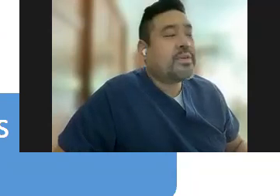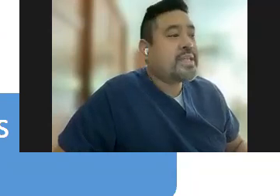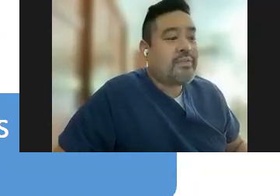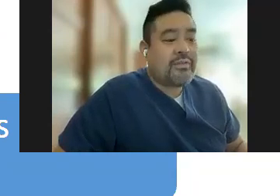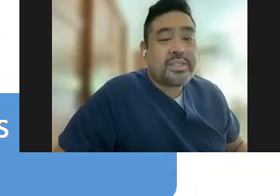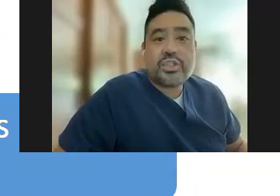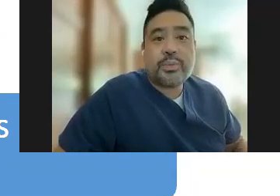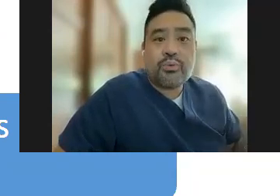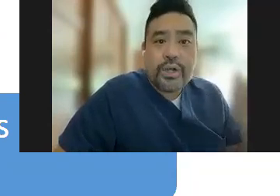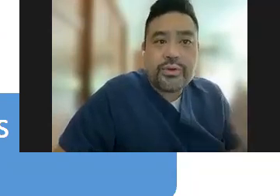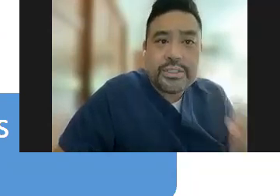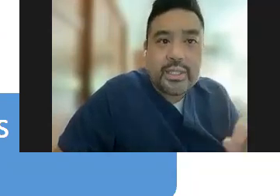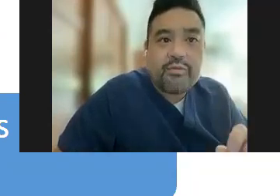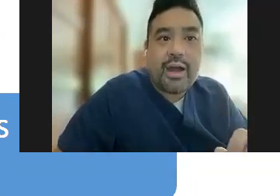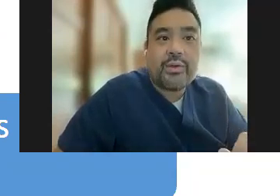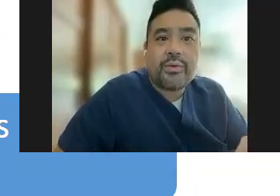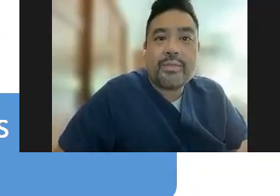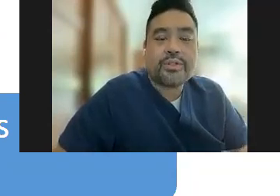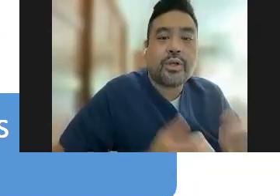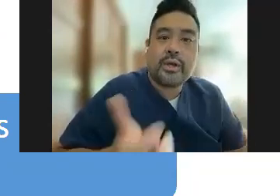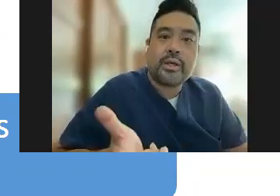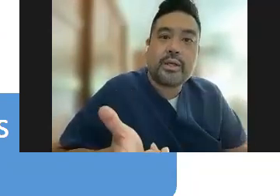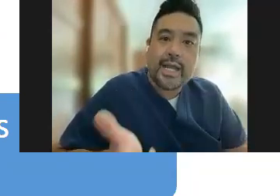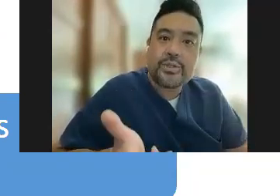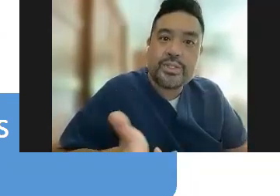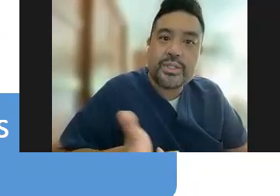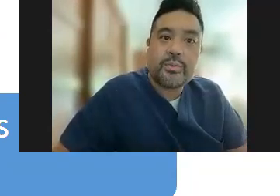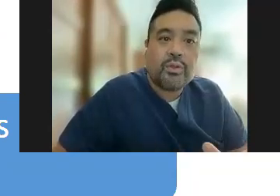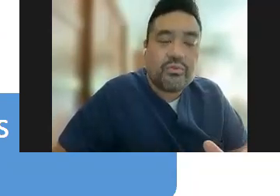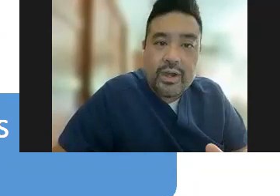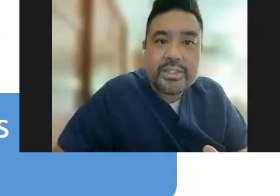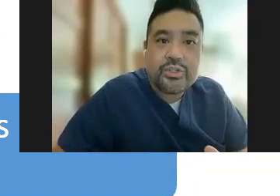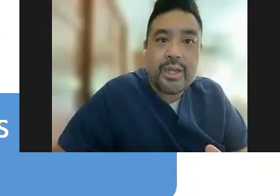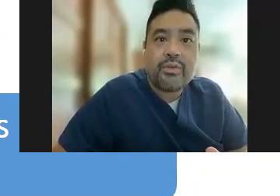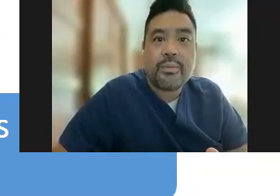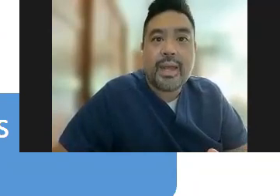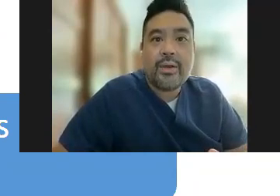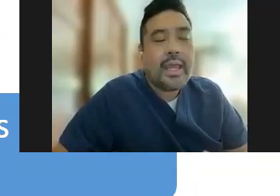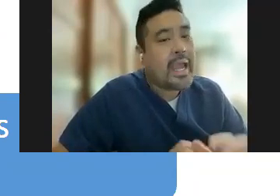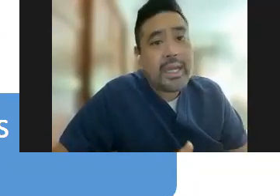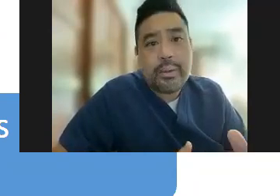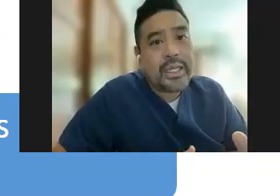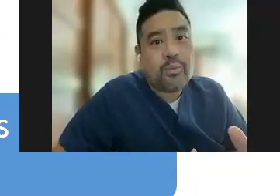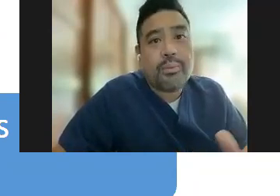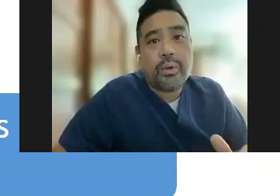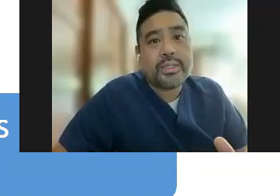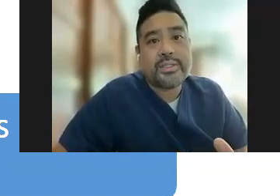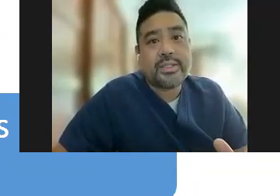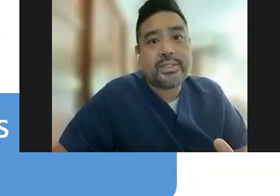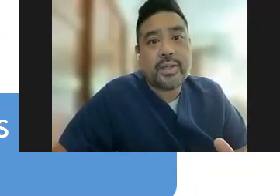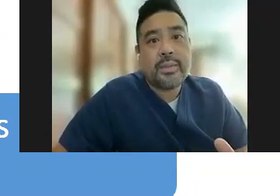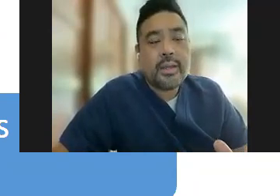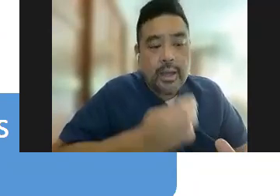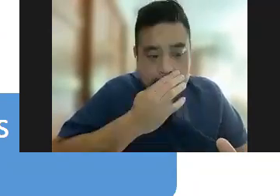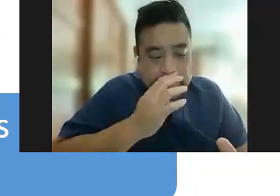And the safety of this has just been rigorously followed, right? There's a national system called VAERS that you may have heard about. Anybody can report to